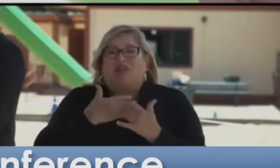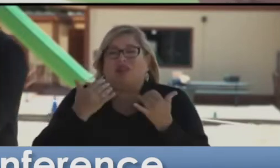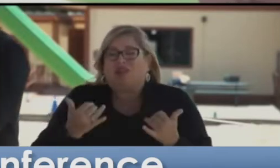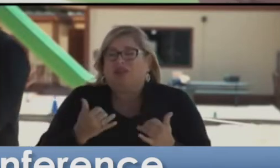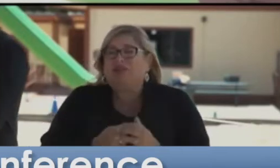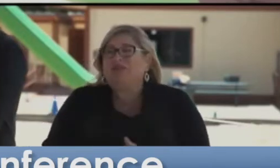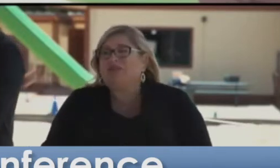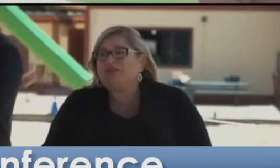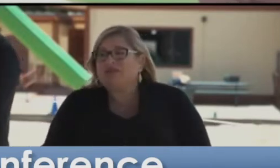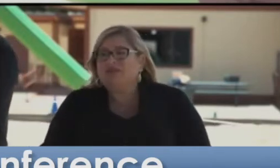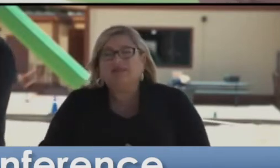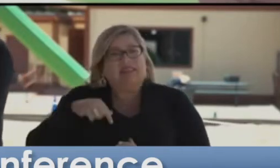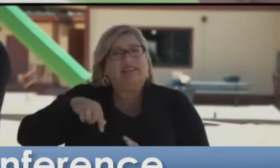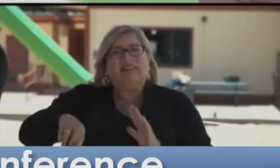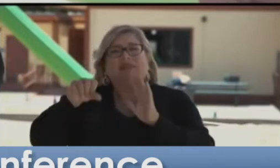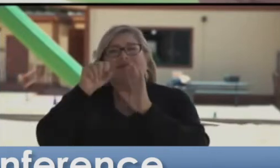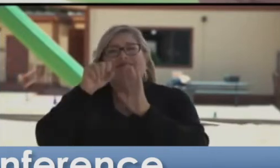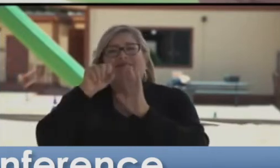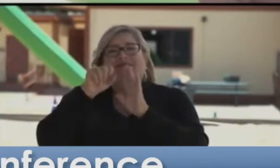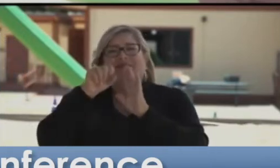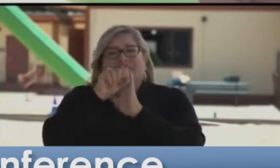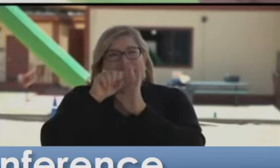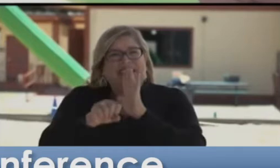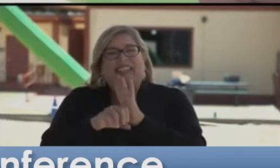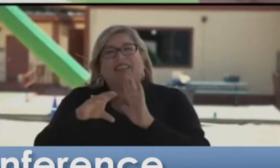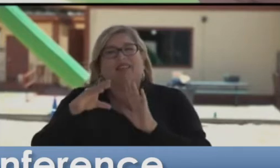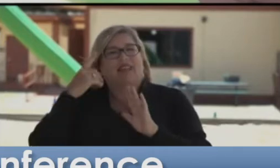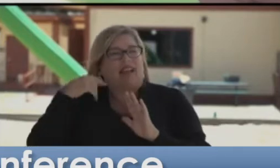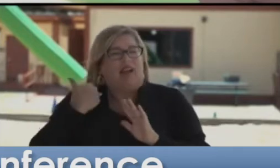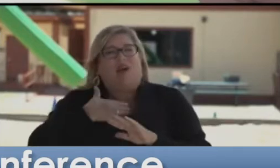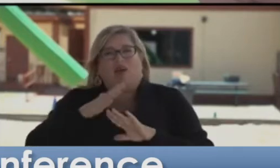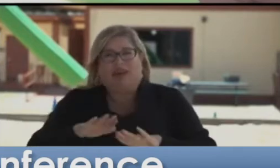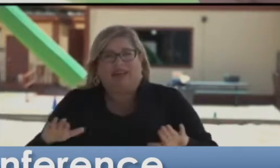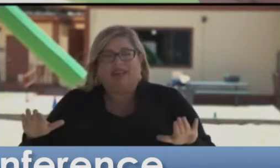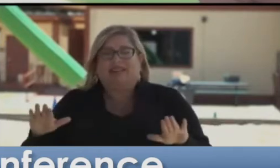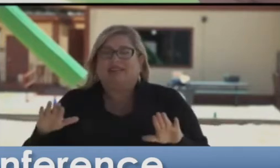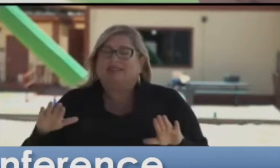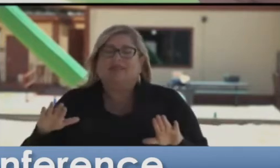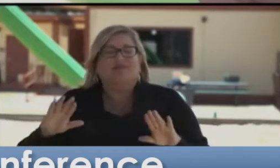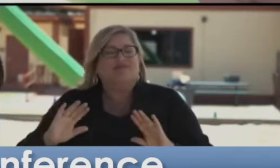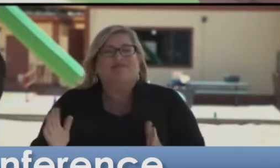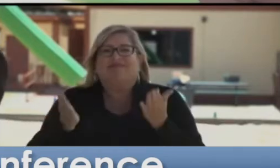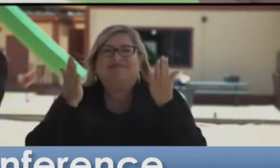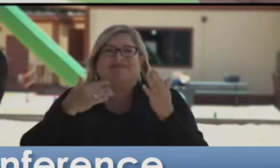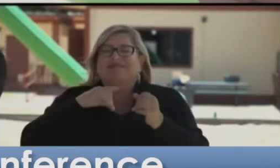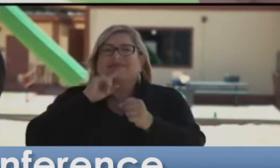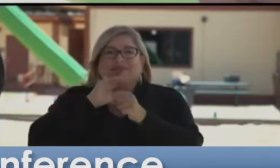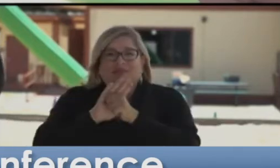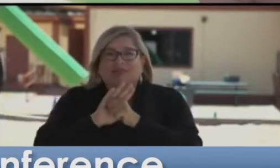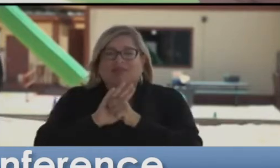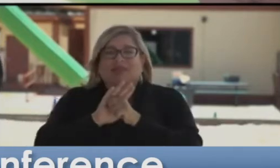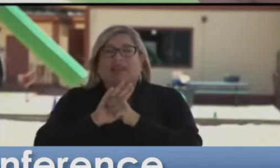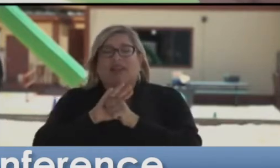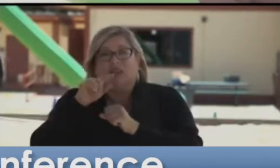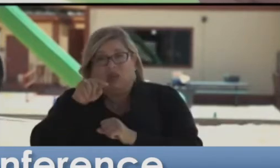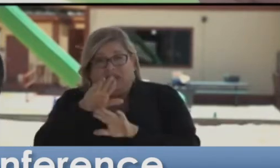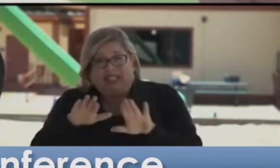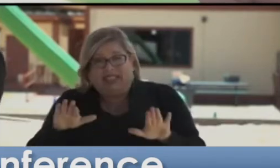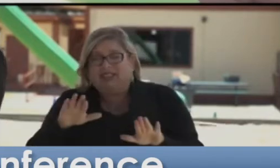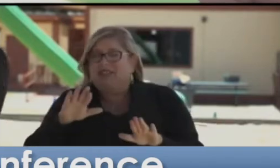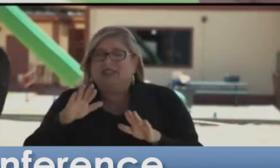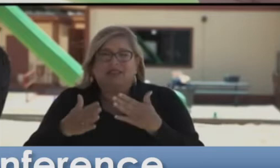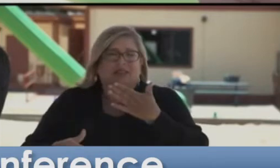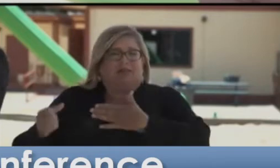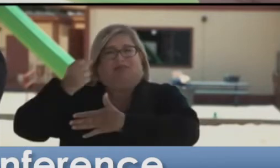expenditures. And this state and our kids, I assure you, are top of our